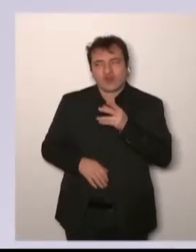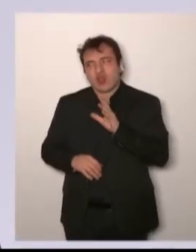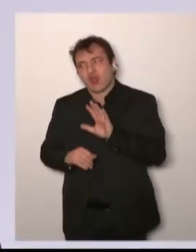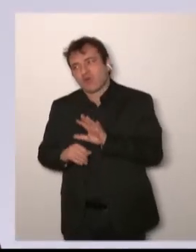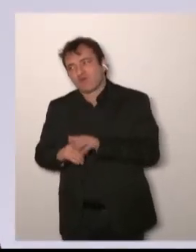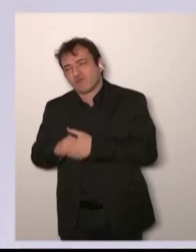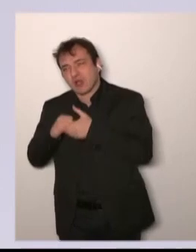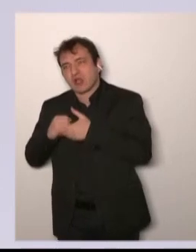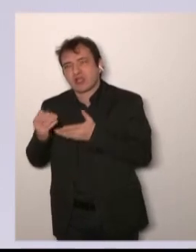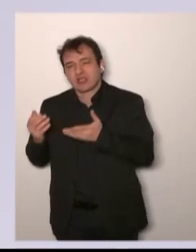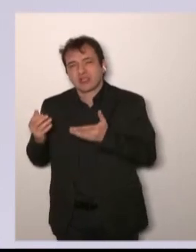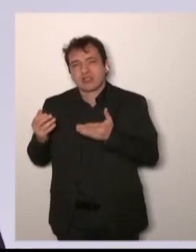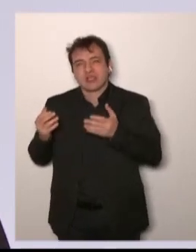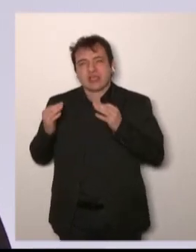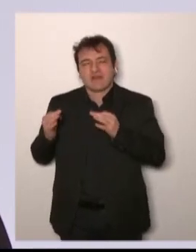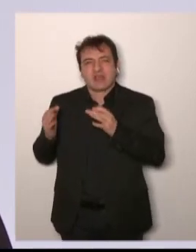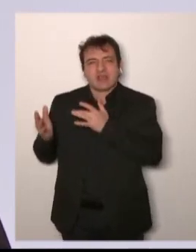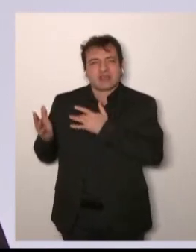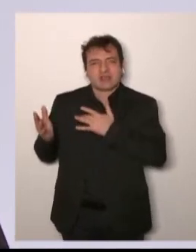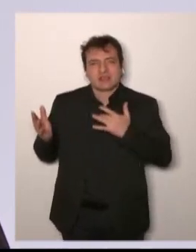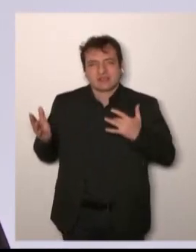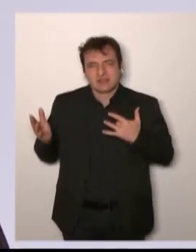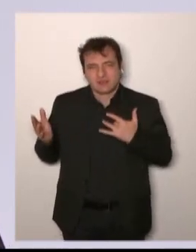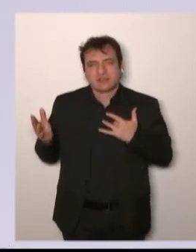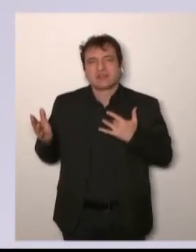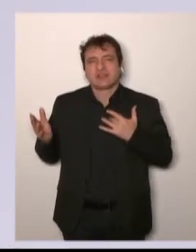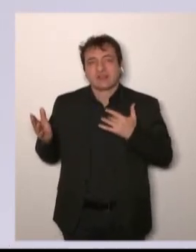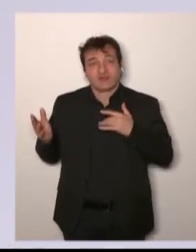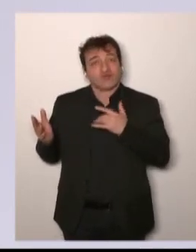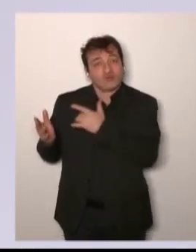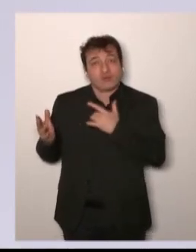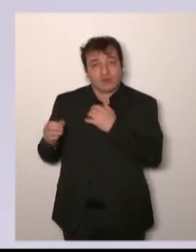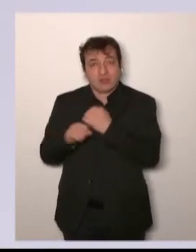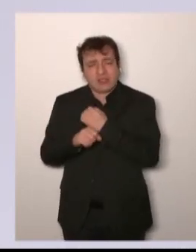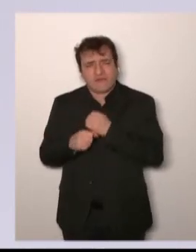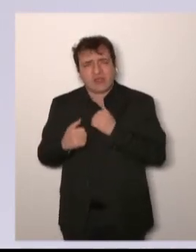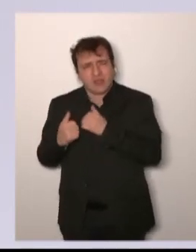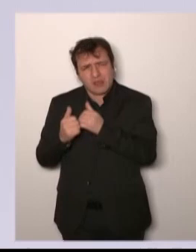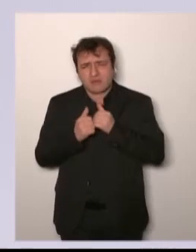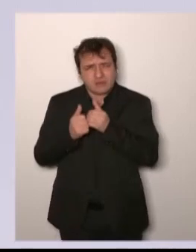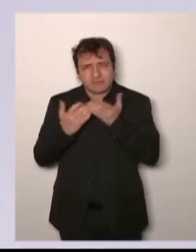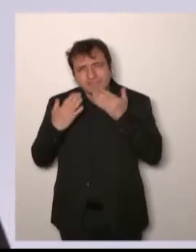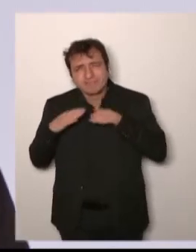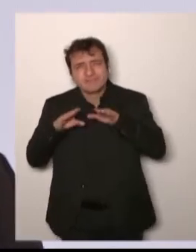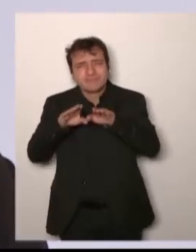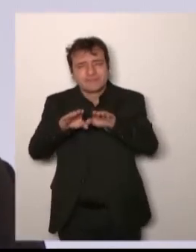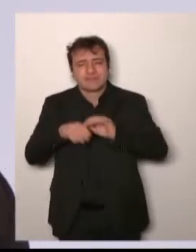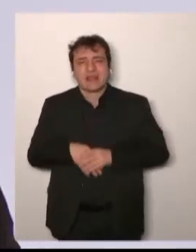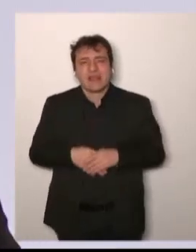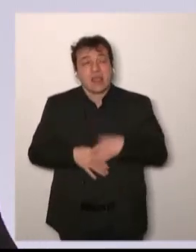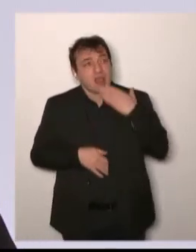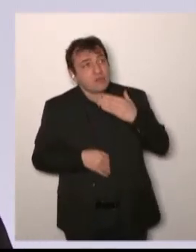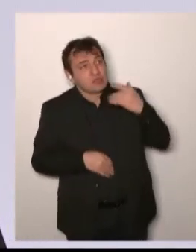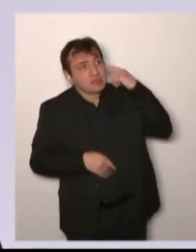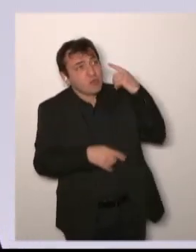of the Commission, so we work very well together. I would like to thank, first of all, the French Presidency for this